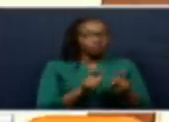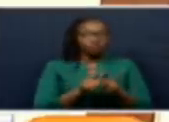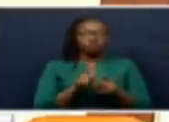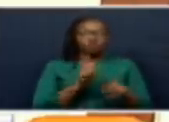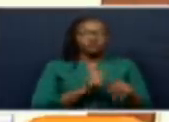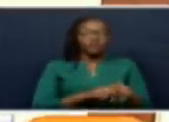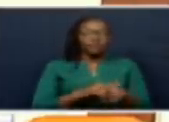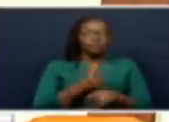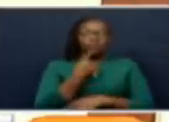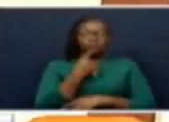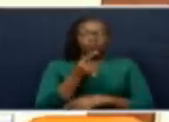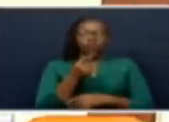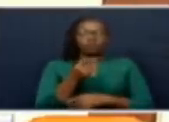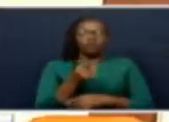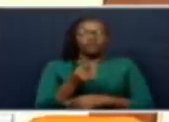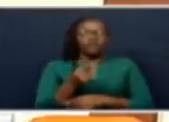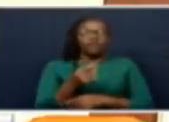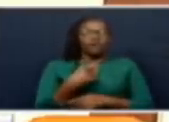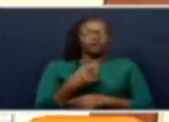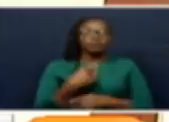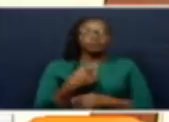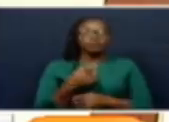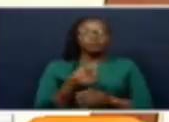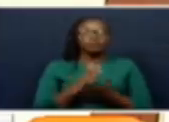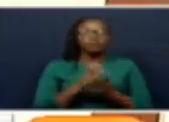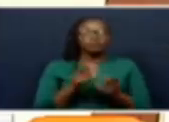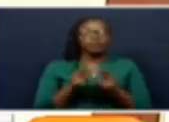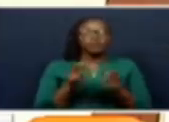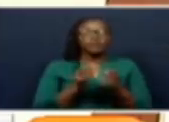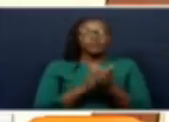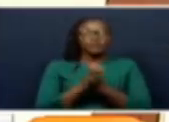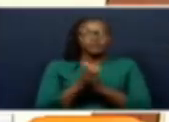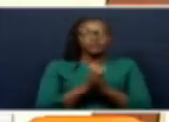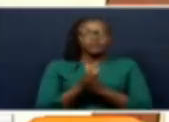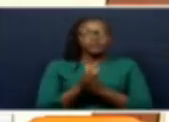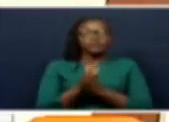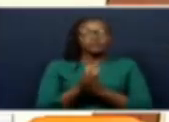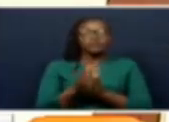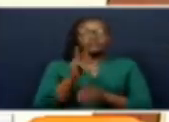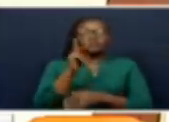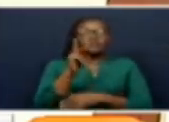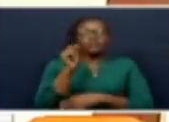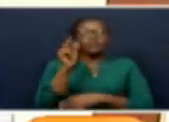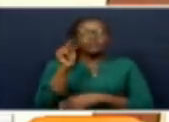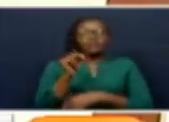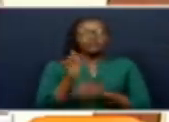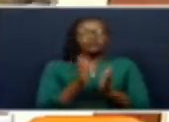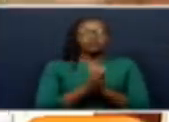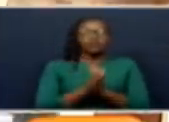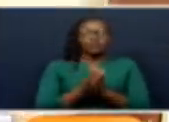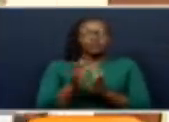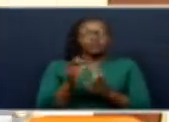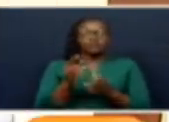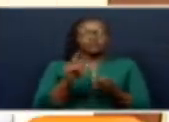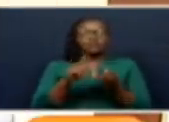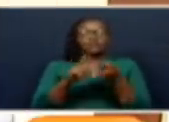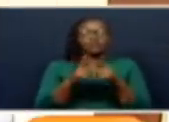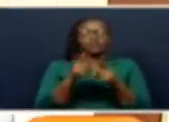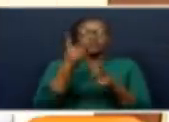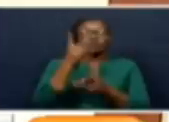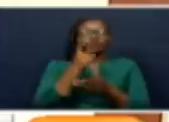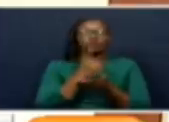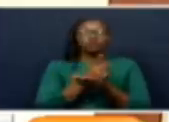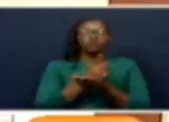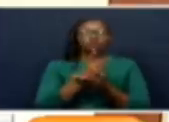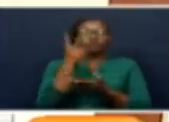was interested in KTN and the standard newspapers when he was there. They used to write, go and check during his